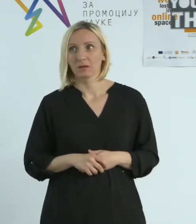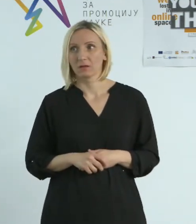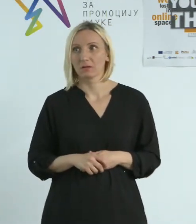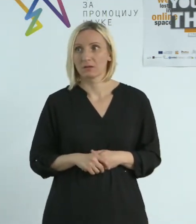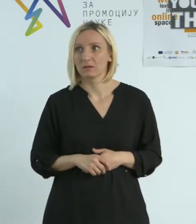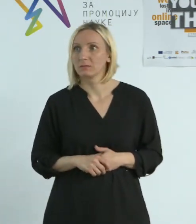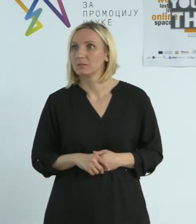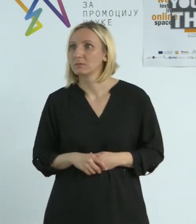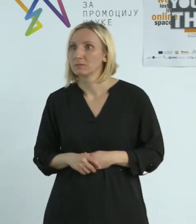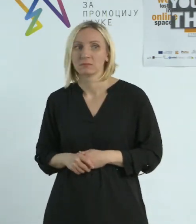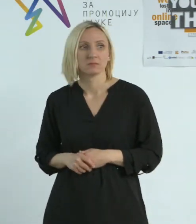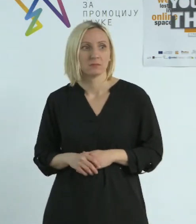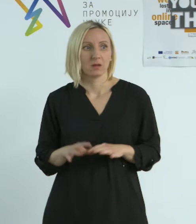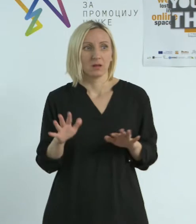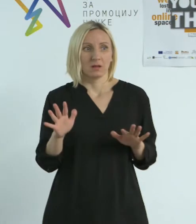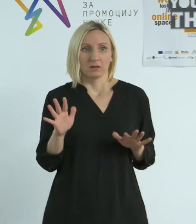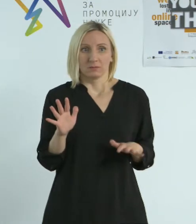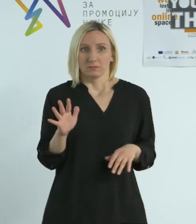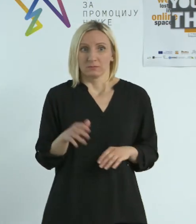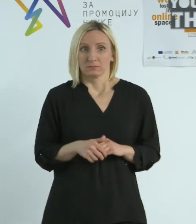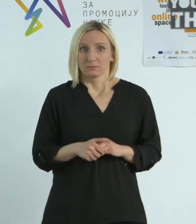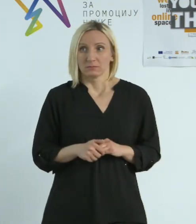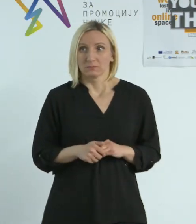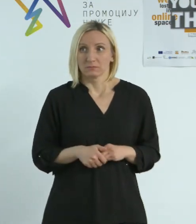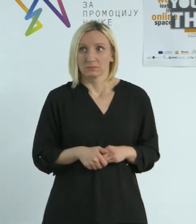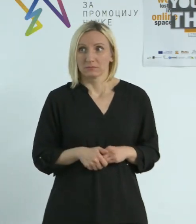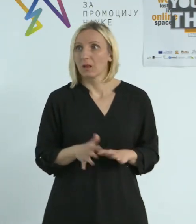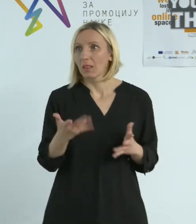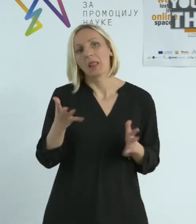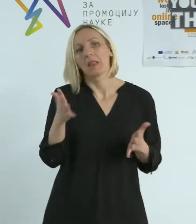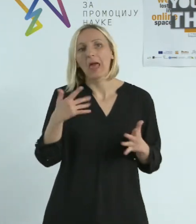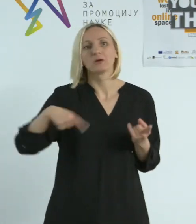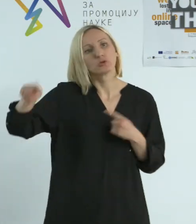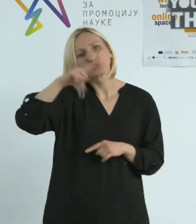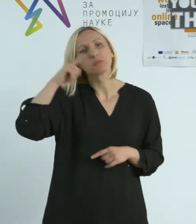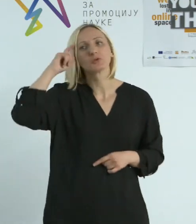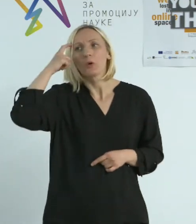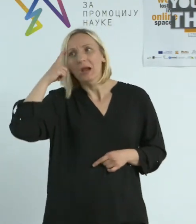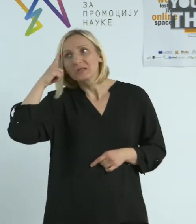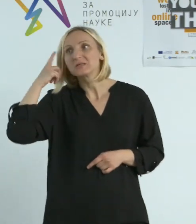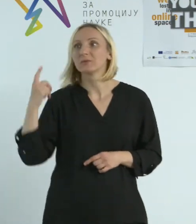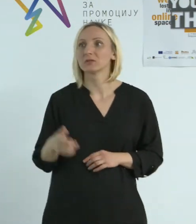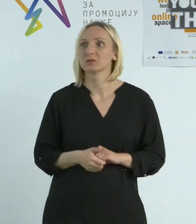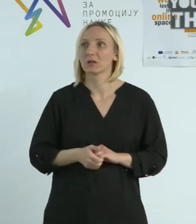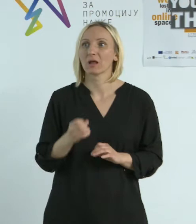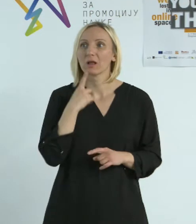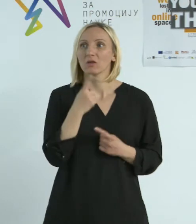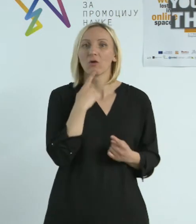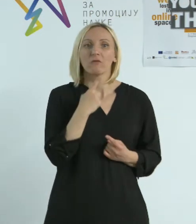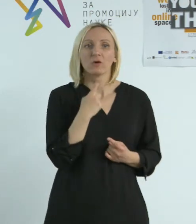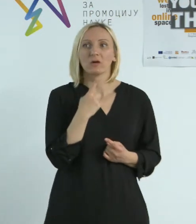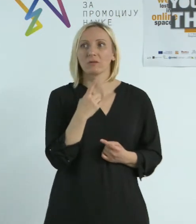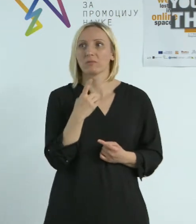it's something that we talk about, but okay, I think in this case, when we are talking about the